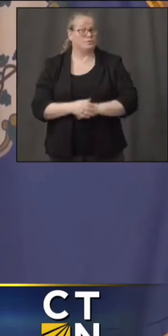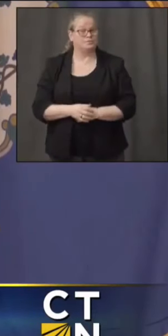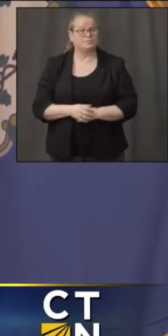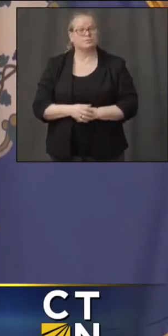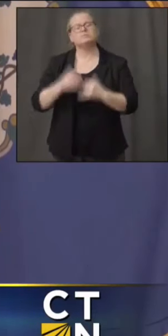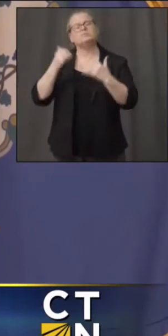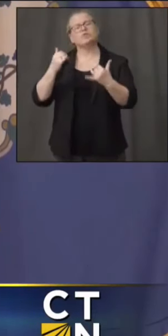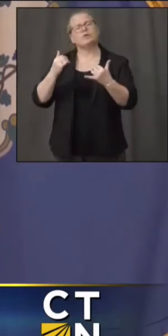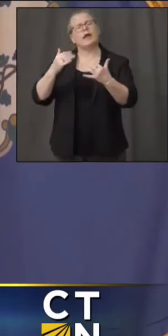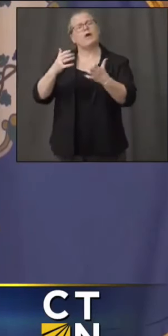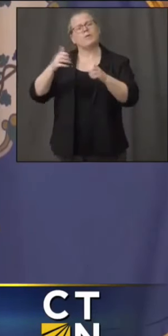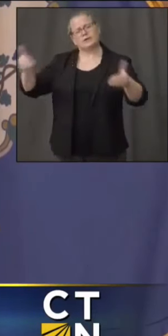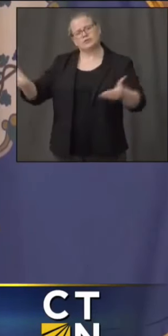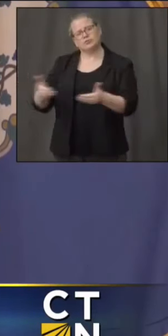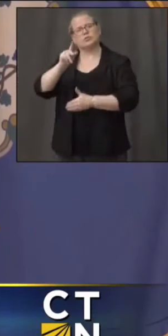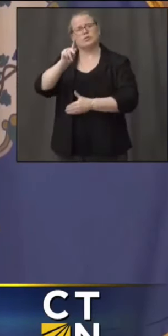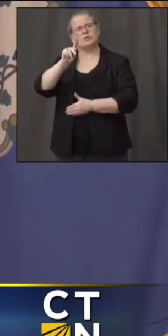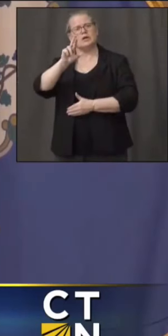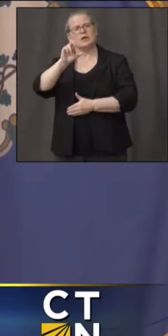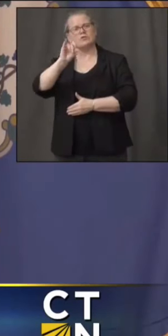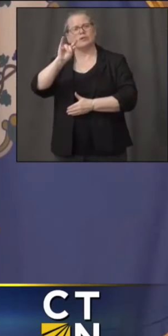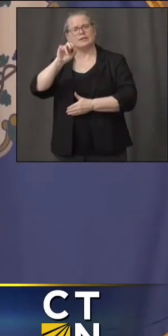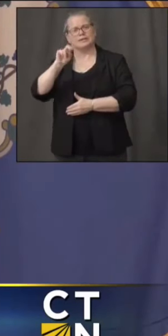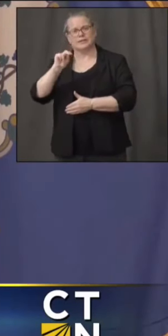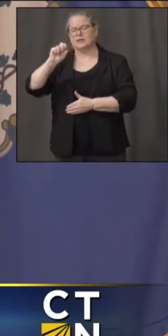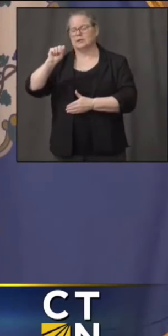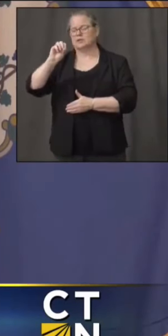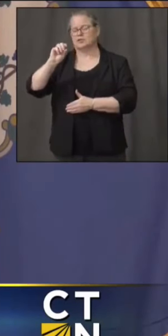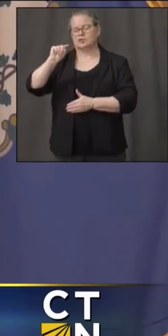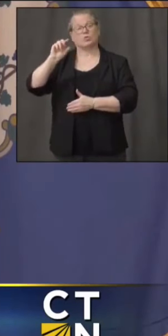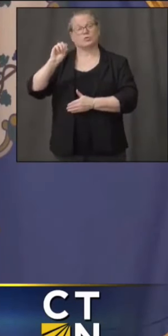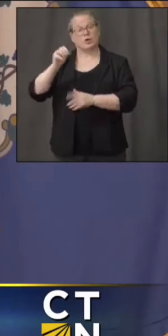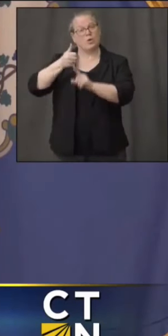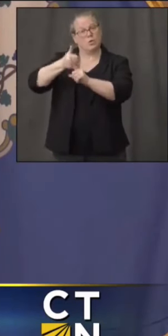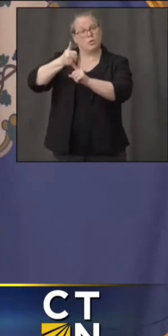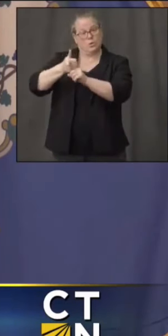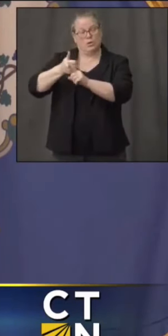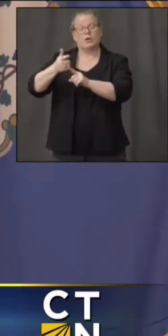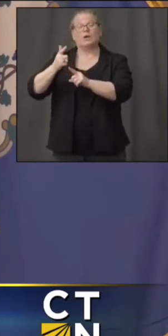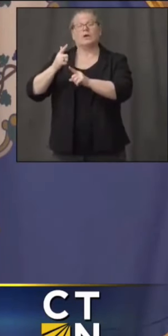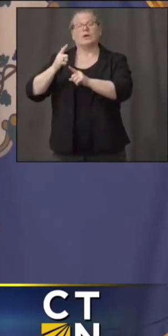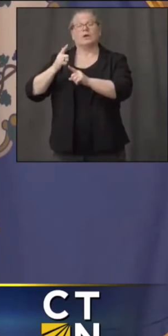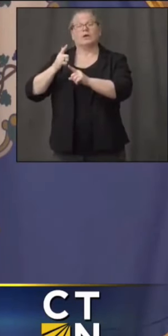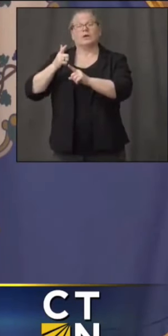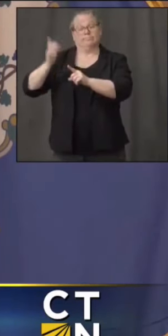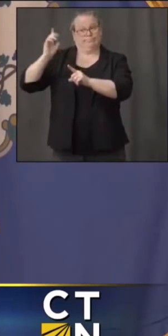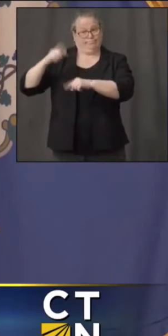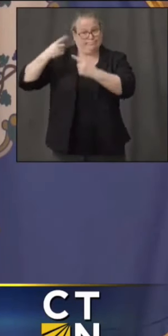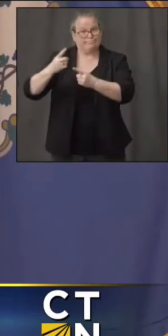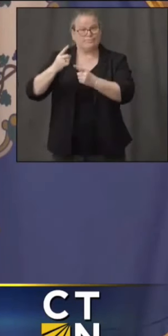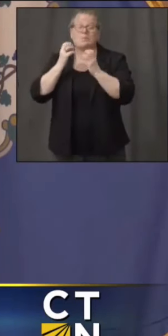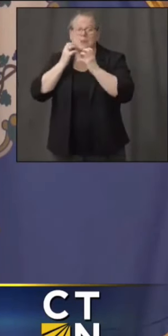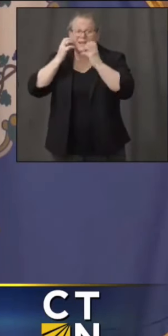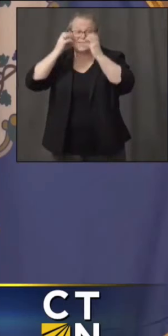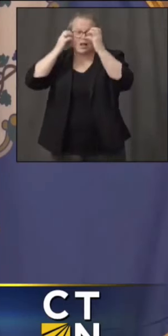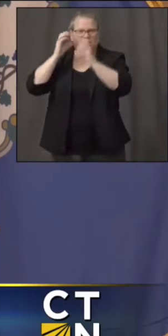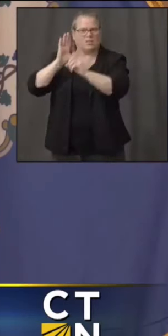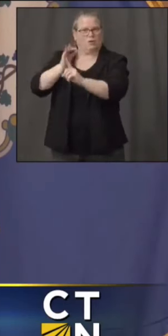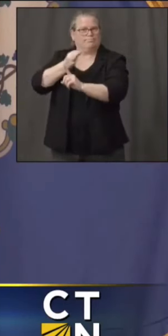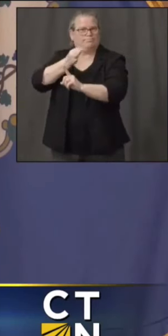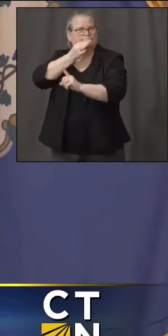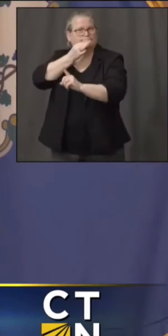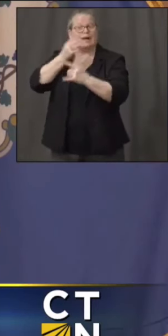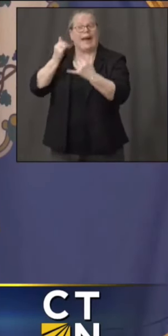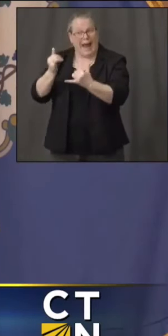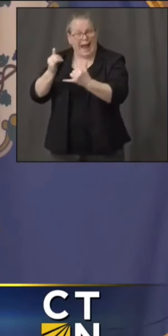Kristen Soto, who has been doing this for some years as our measles sheriff. And now you're heading over to what we can